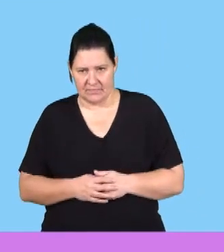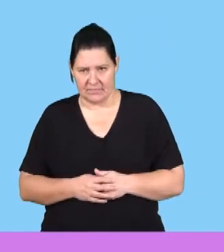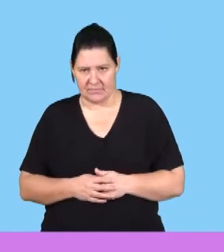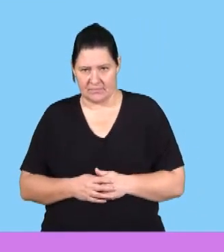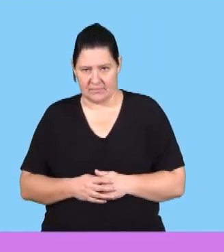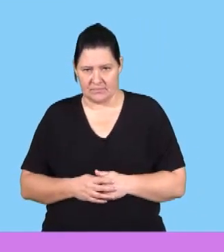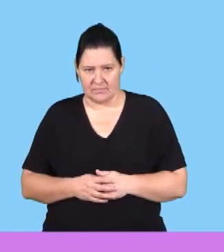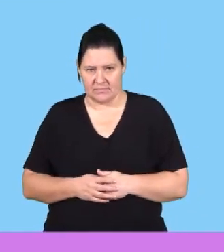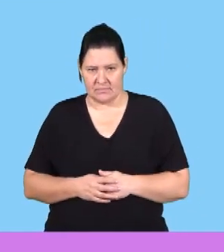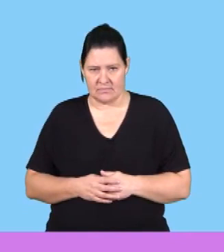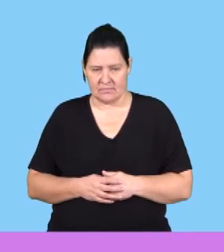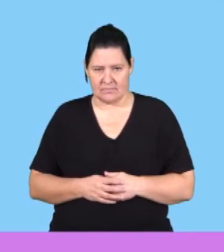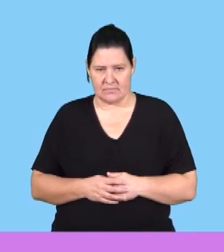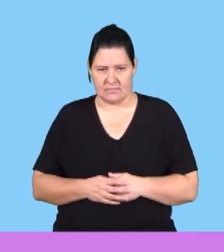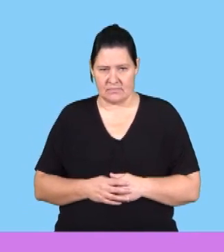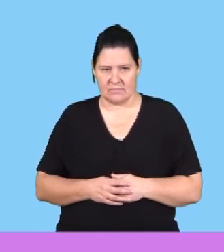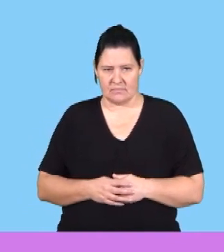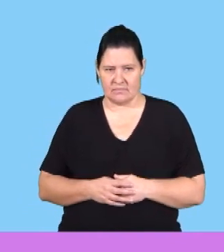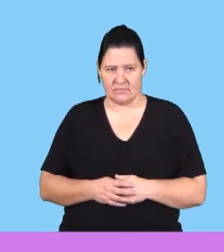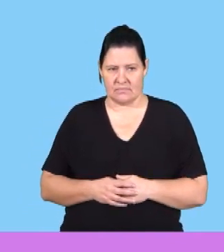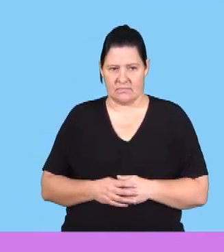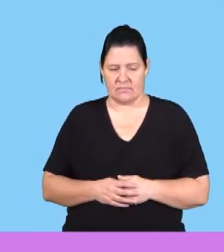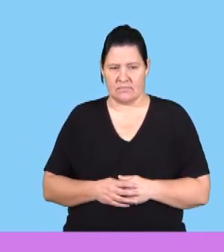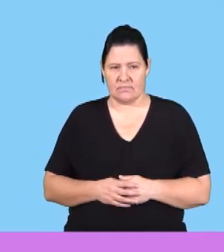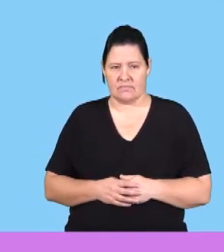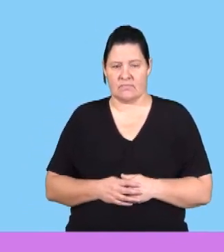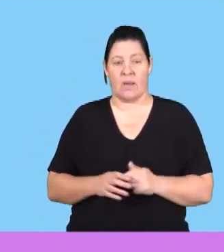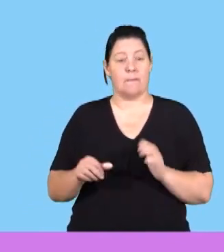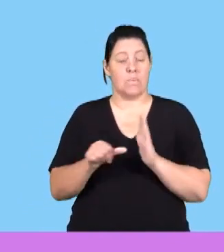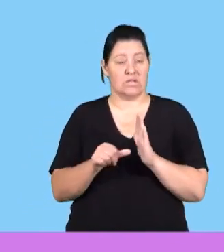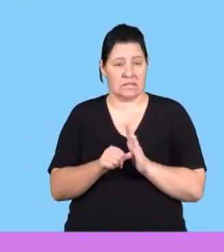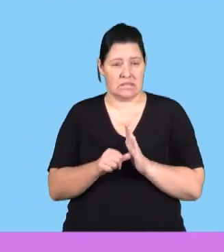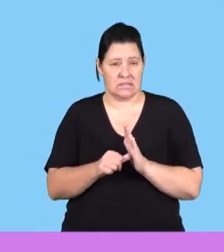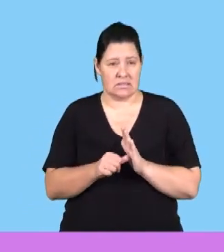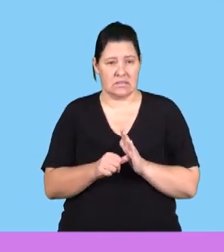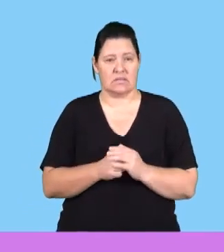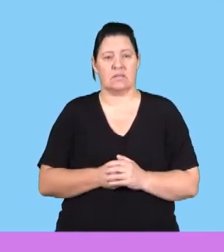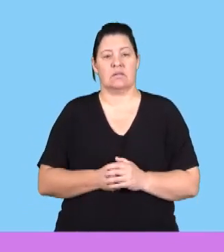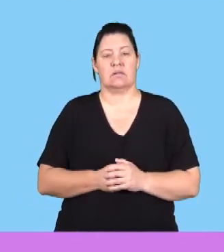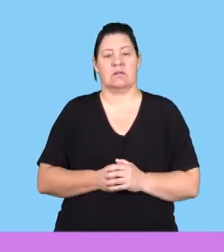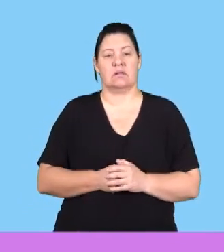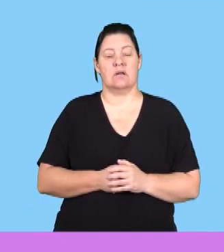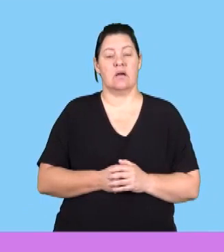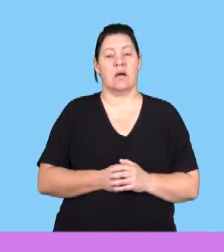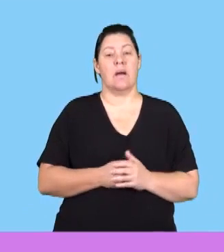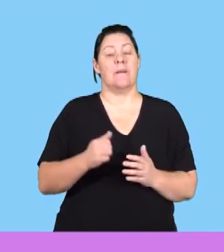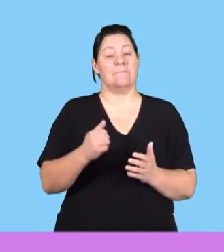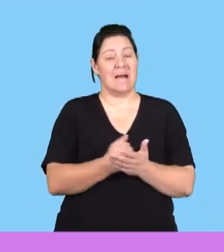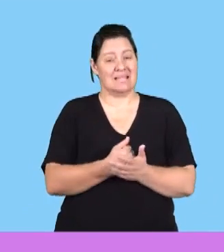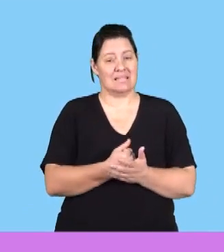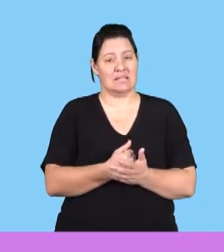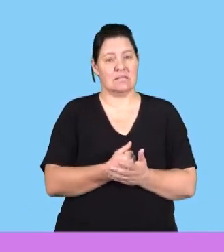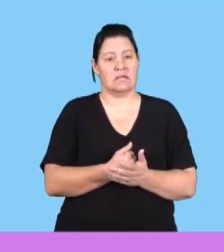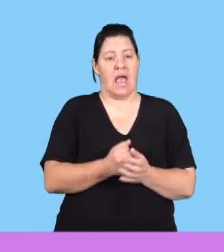tally, and then the frequency for the females. Okay, now important, guys, remember, you must be able to work